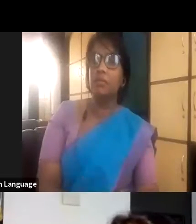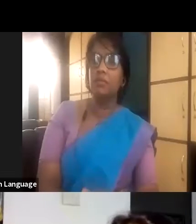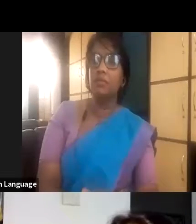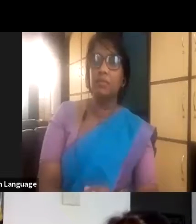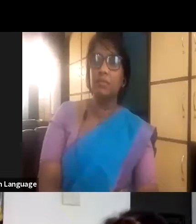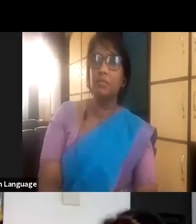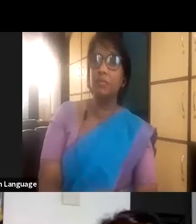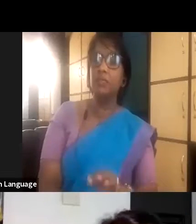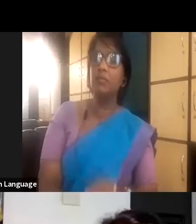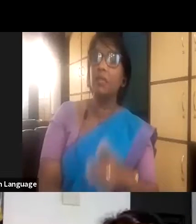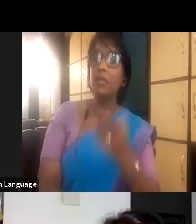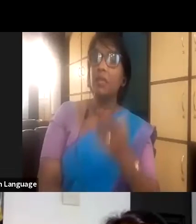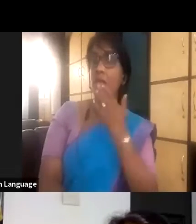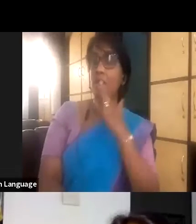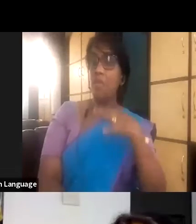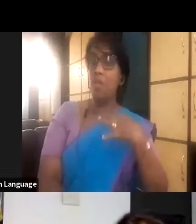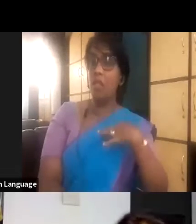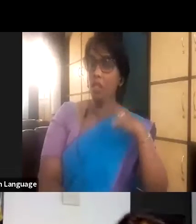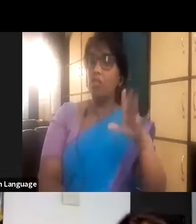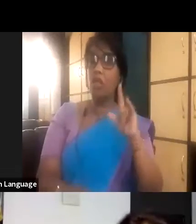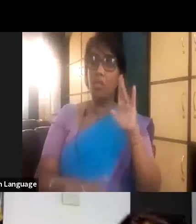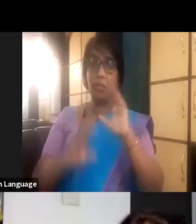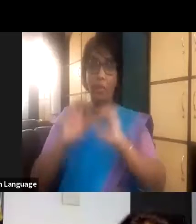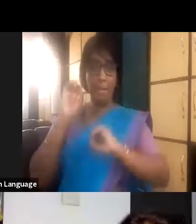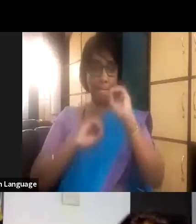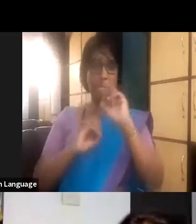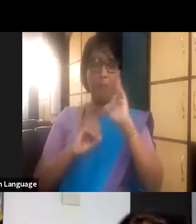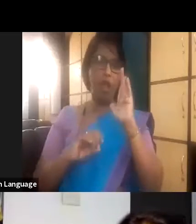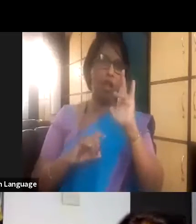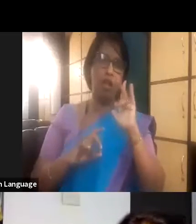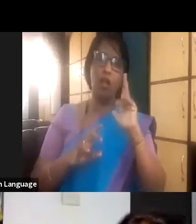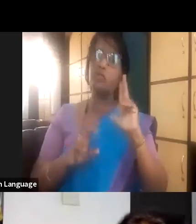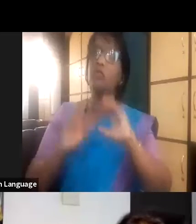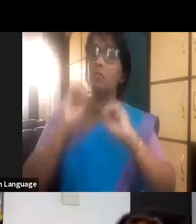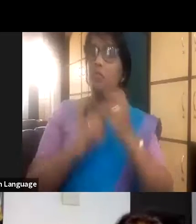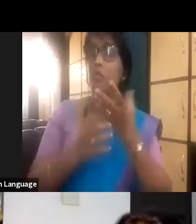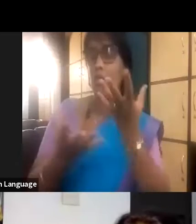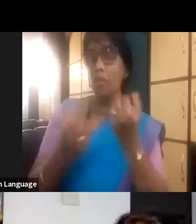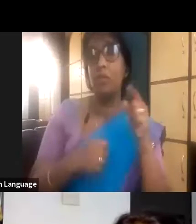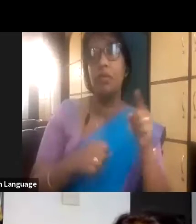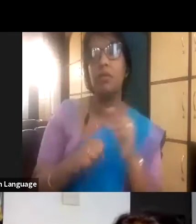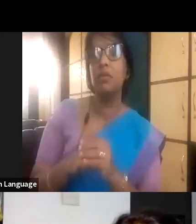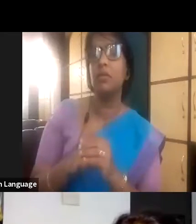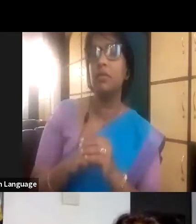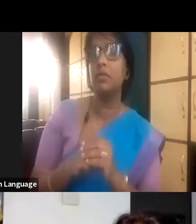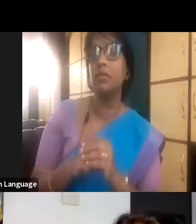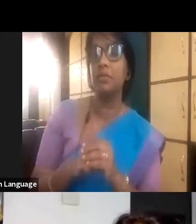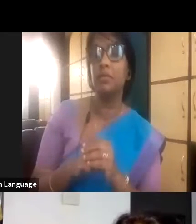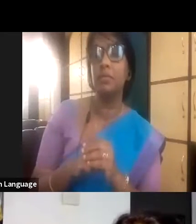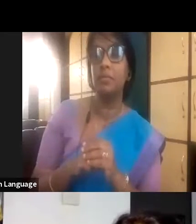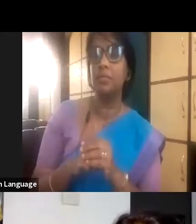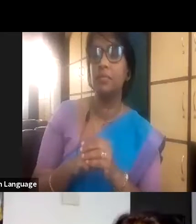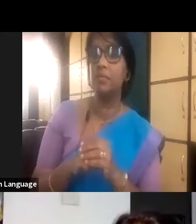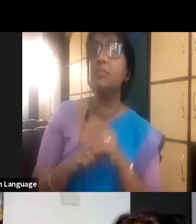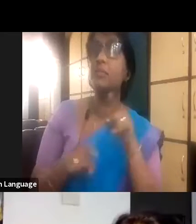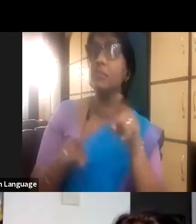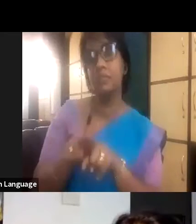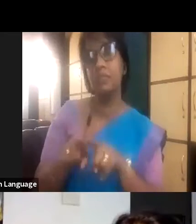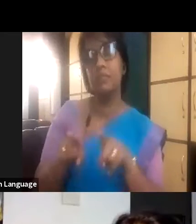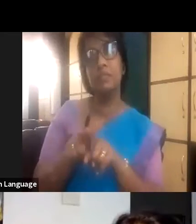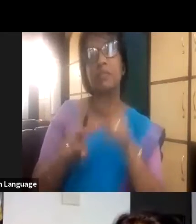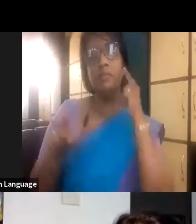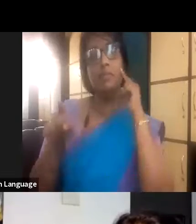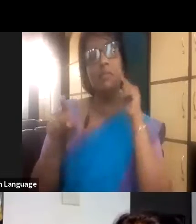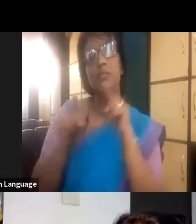landfills, right? That translates to almost 80 pounds per person per year, and so on. But now, in terms of